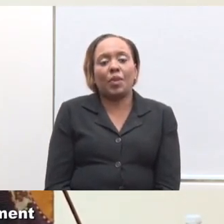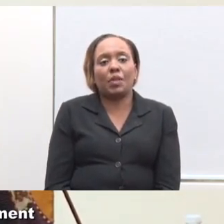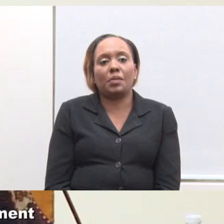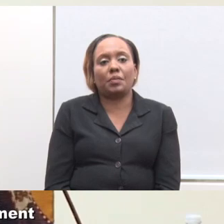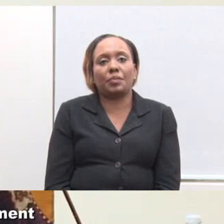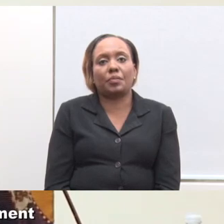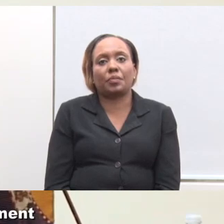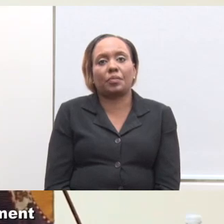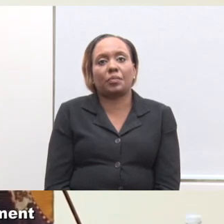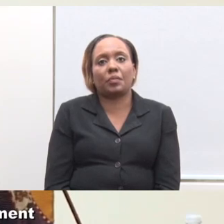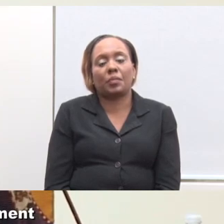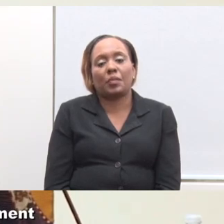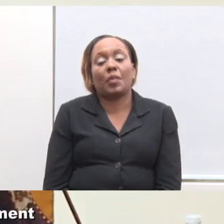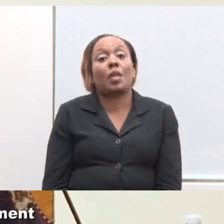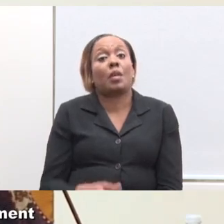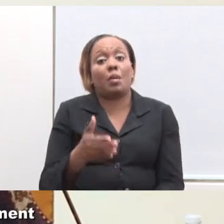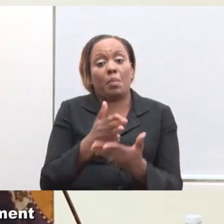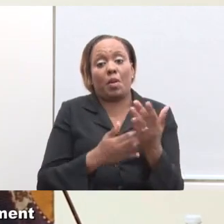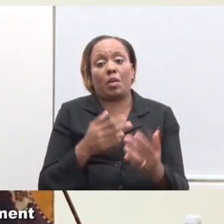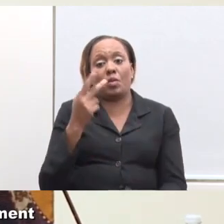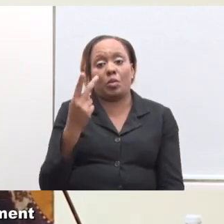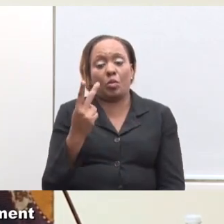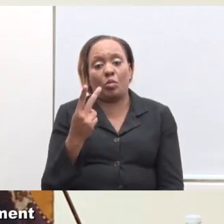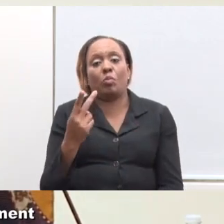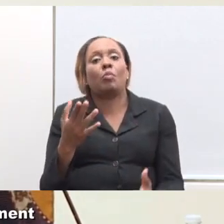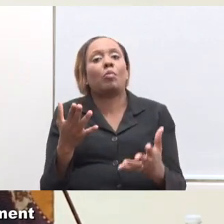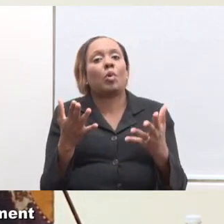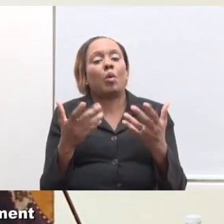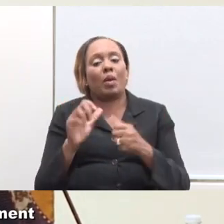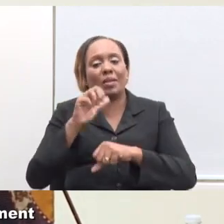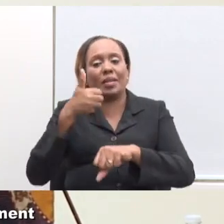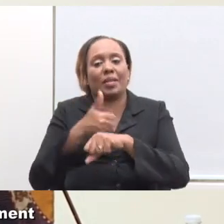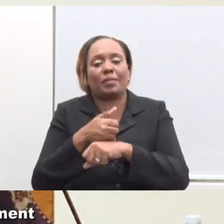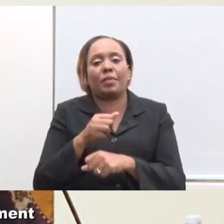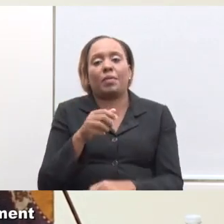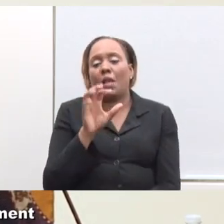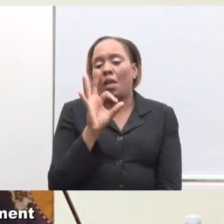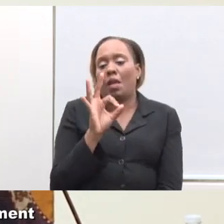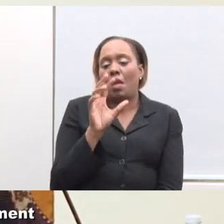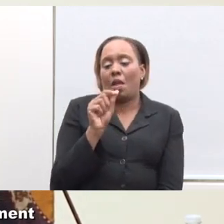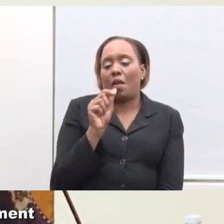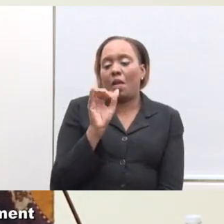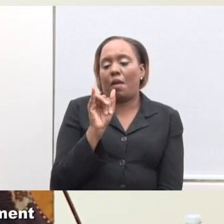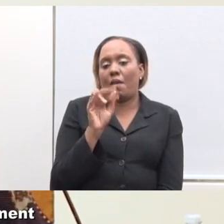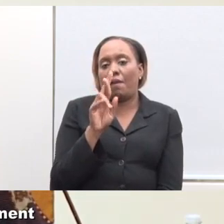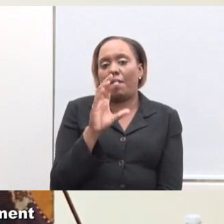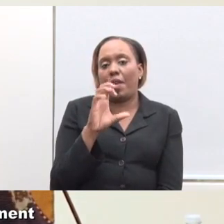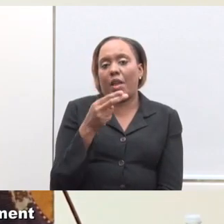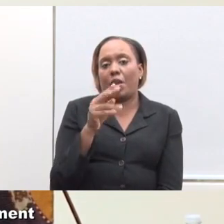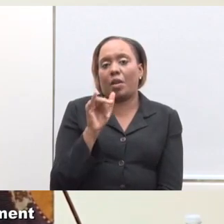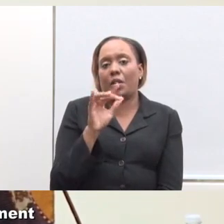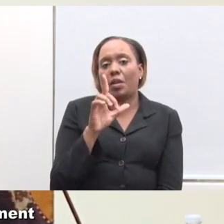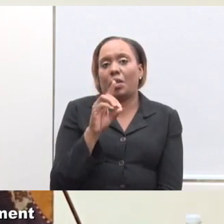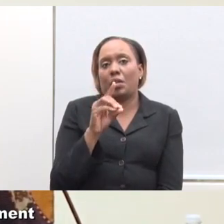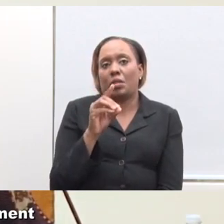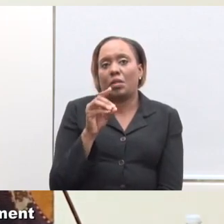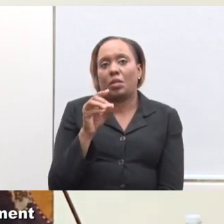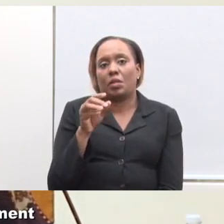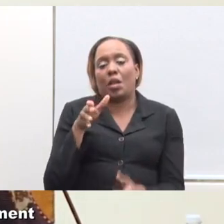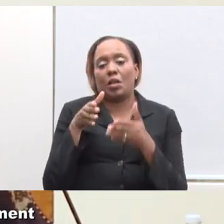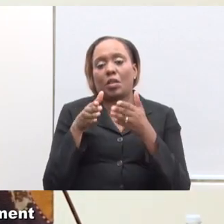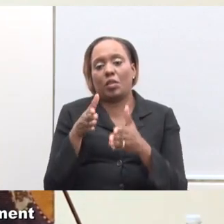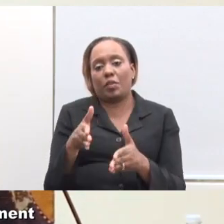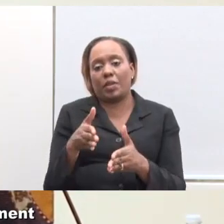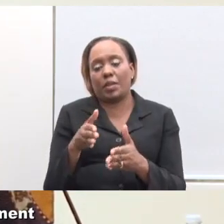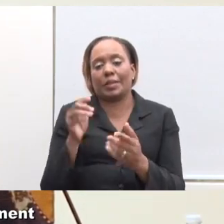is from the Fairchild Street back to the Constitution River Bus Terminal in what is known otherwise as the Old River Bus Stand